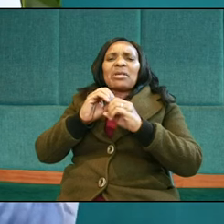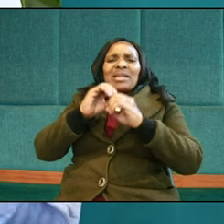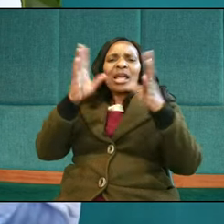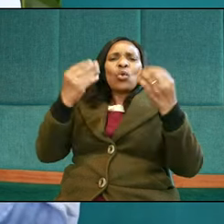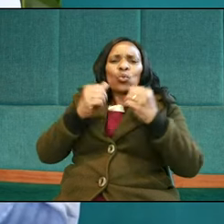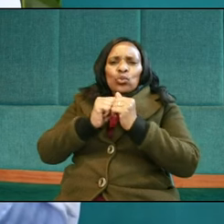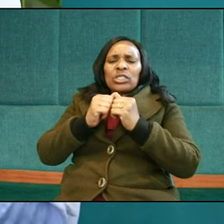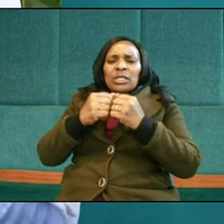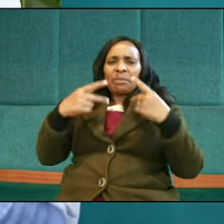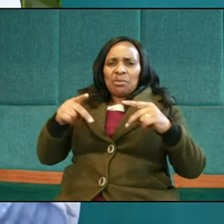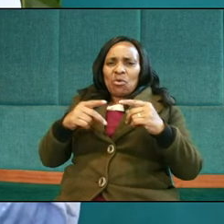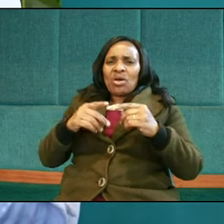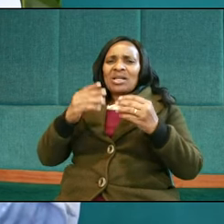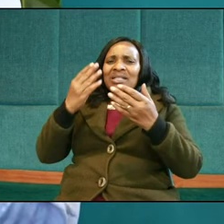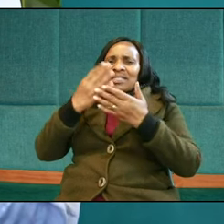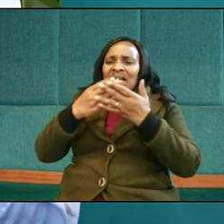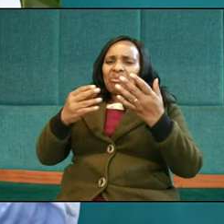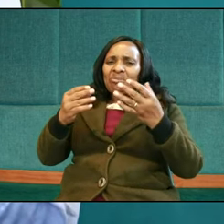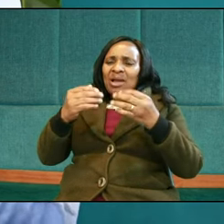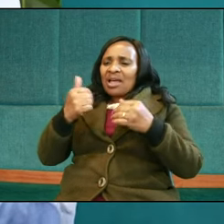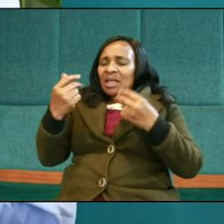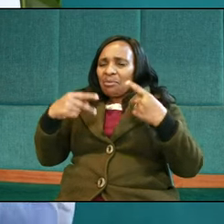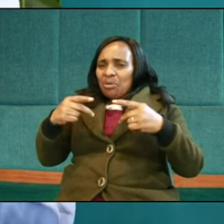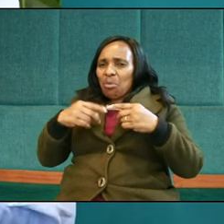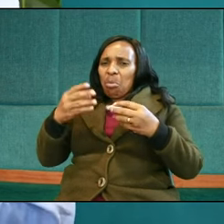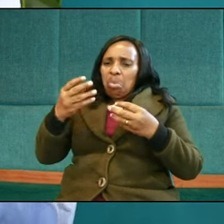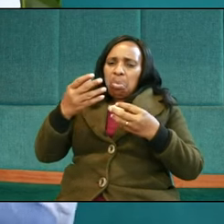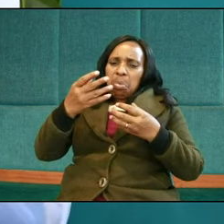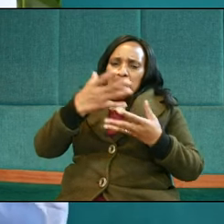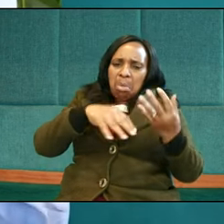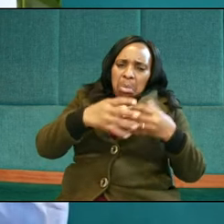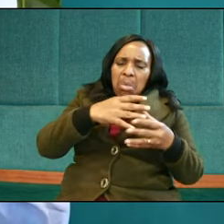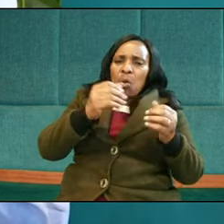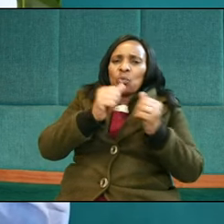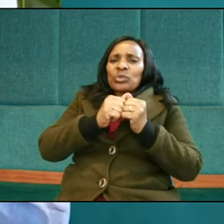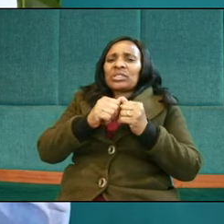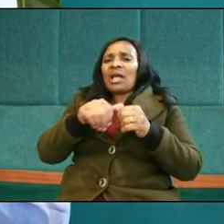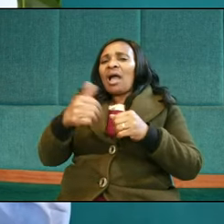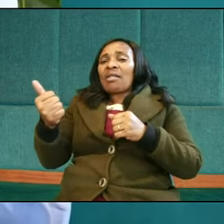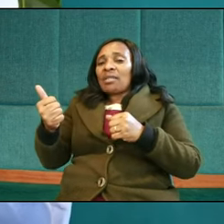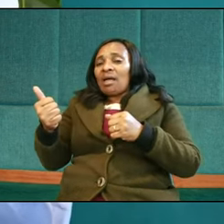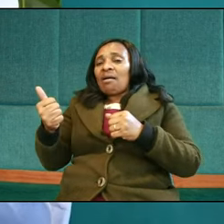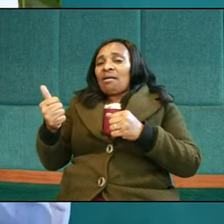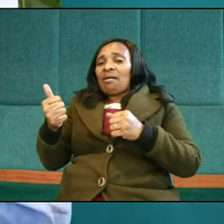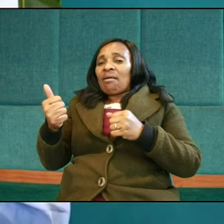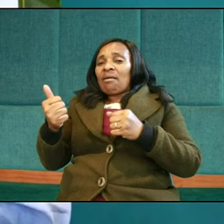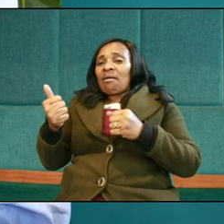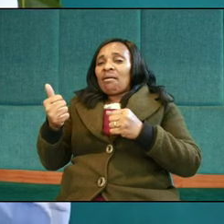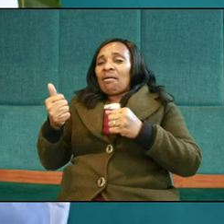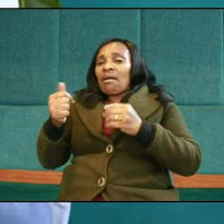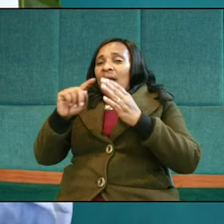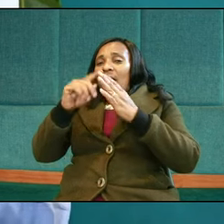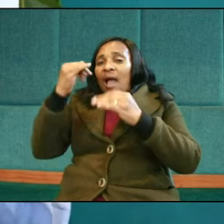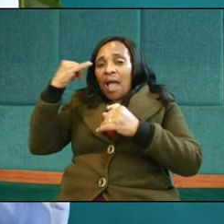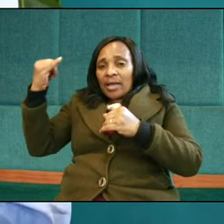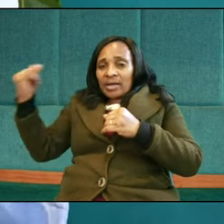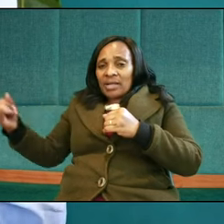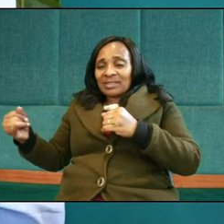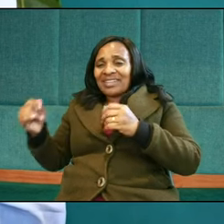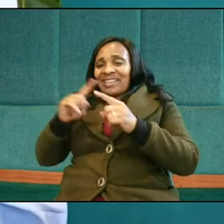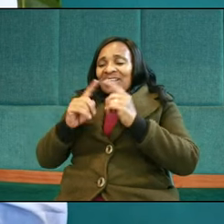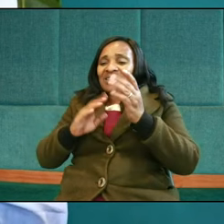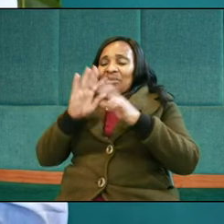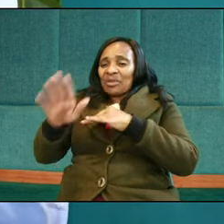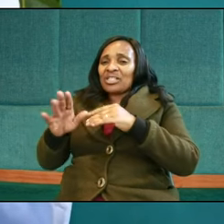who will compromise on taking home the badge of being charismatic, stepping on some